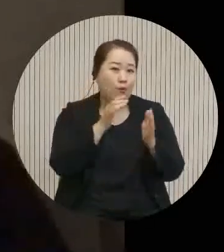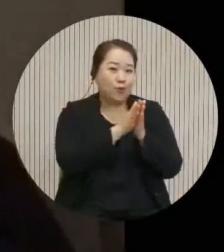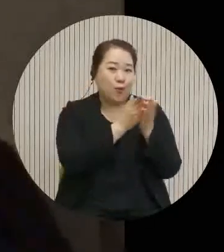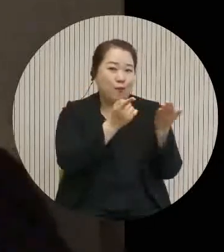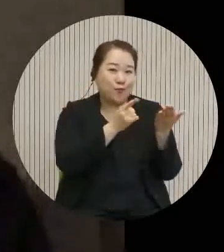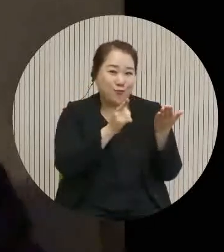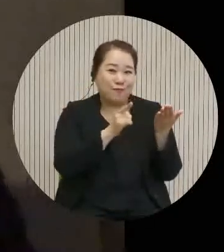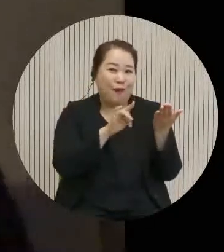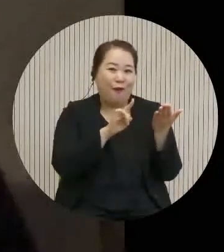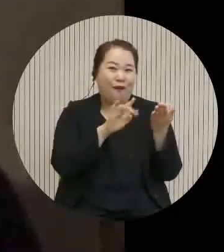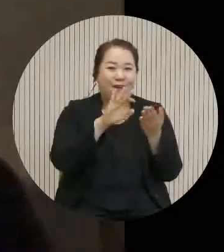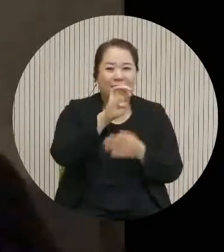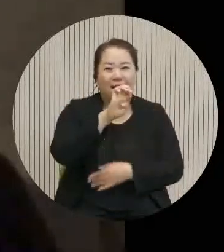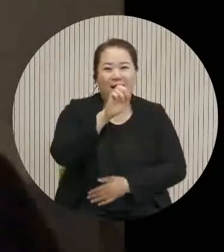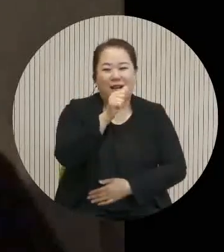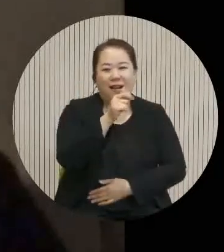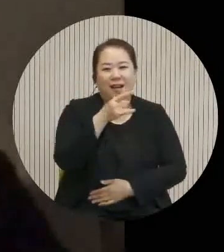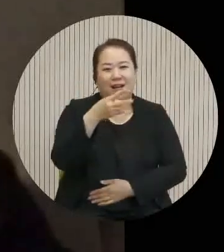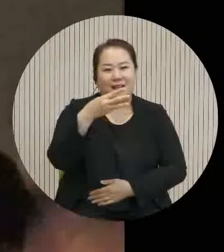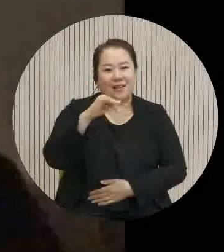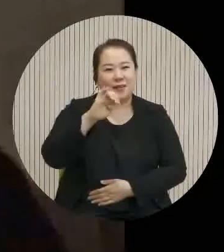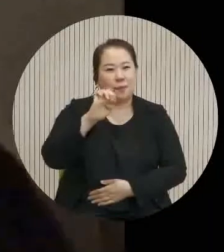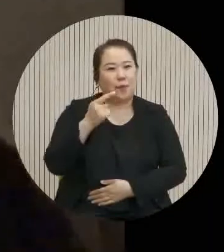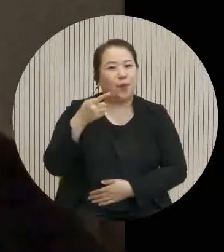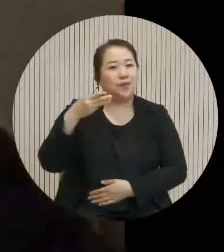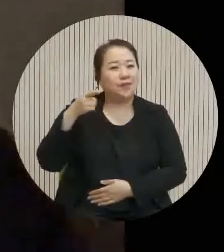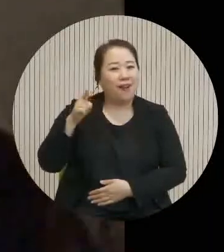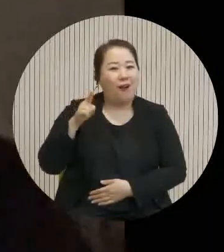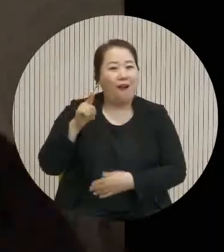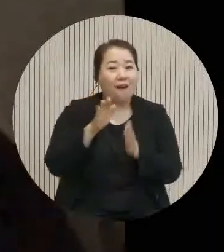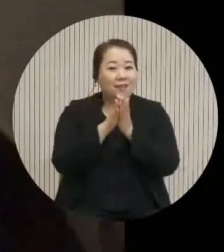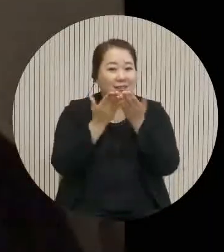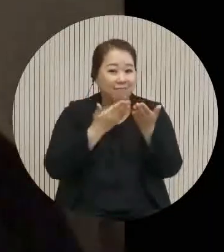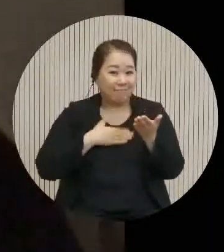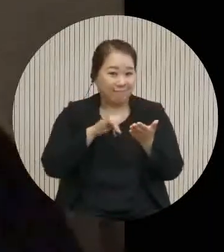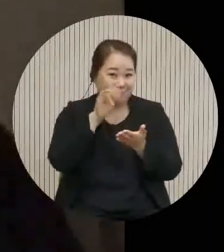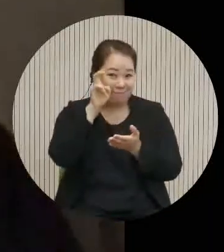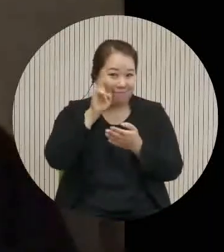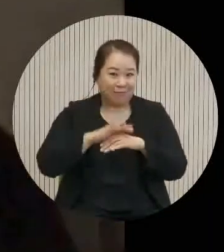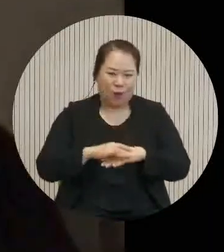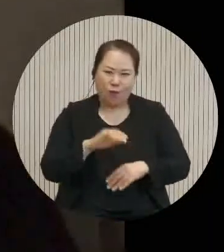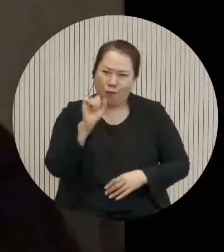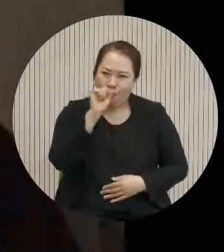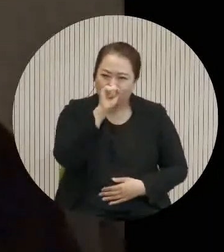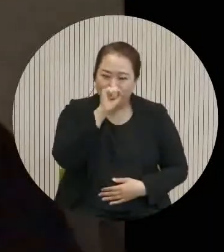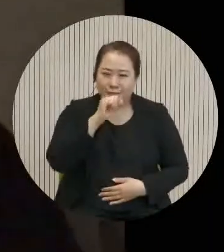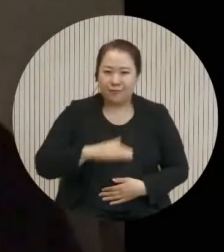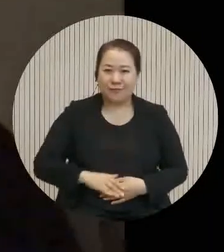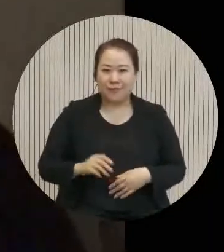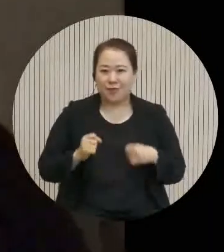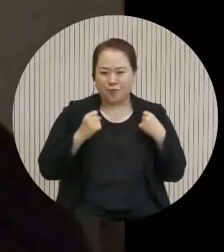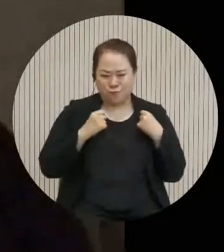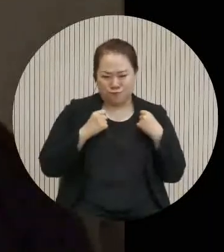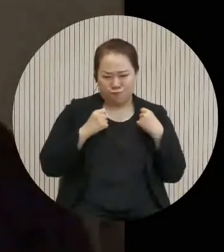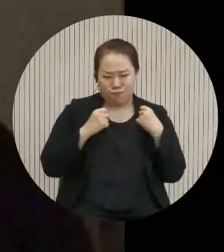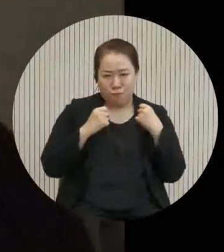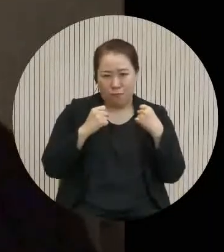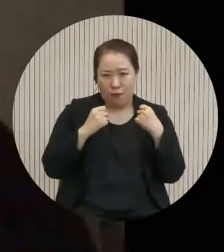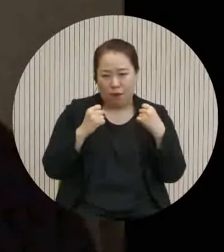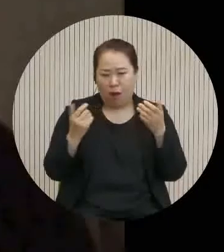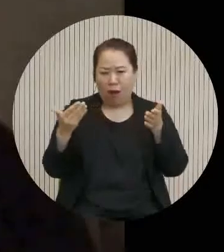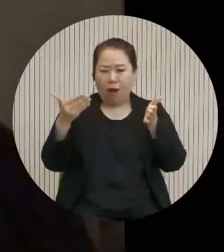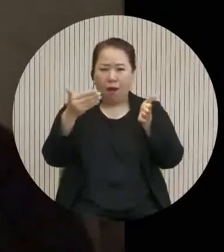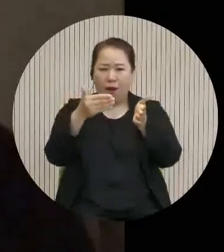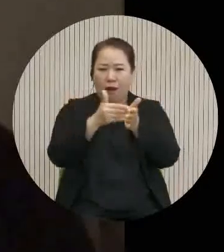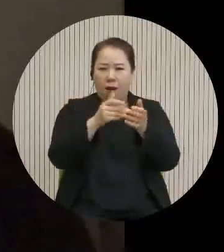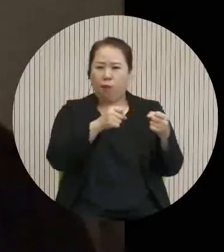so good. And this has happened to you. You come to your driveway, you're about to get out of your car, and you sit in the car and you listen